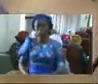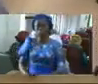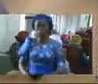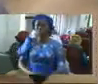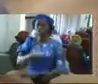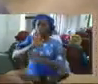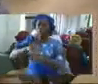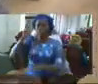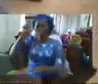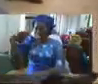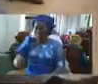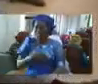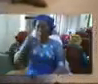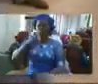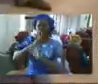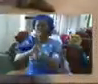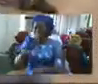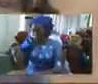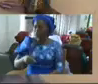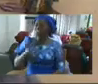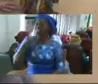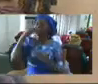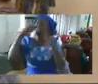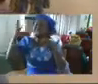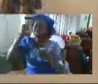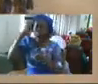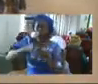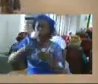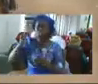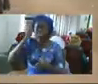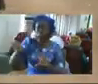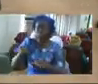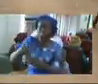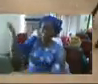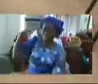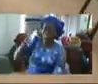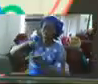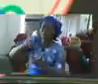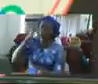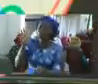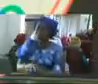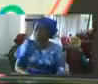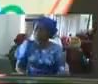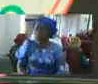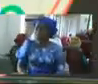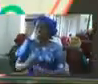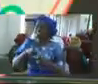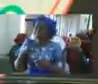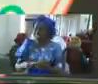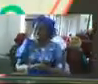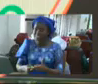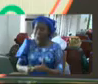Thank him for what he's done in the past. Pay your vows. Then if trouble ever